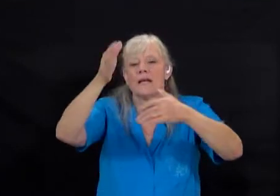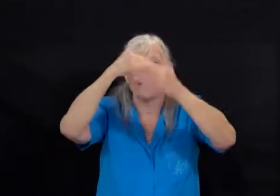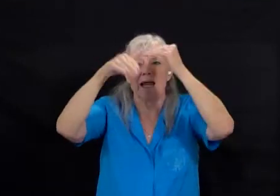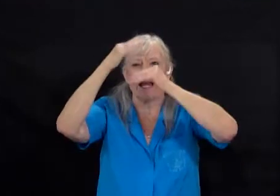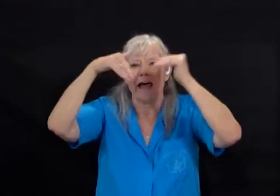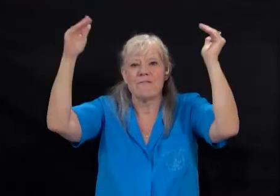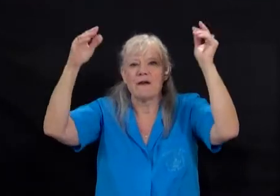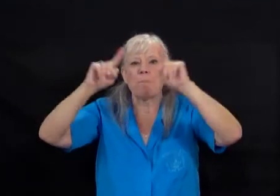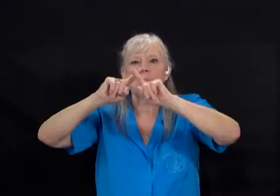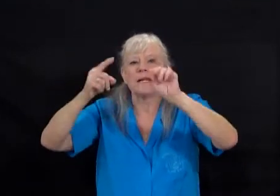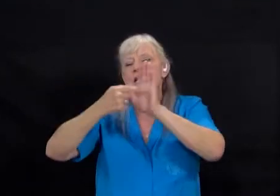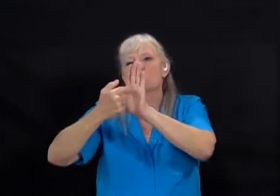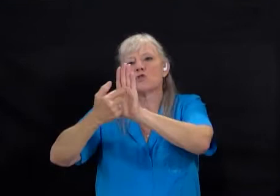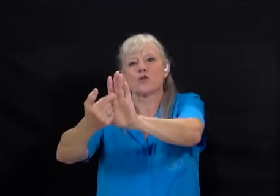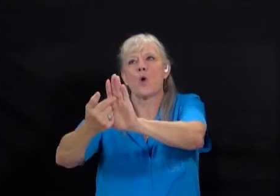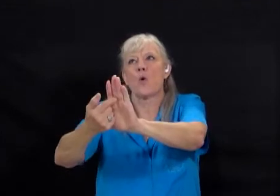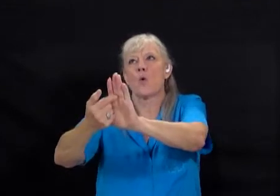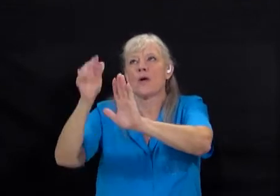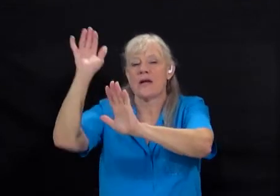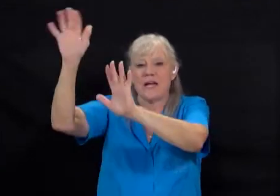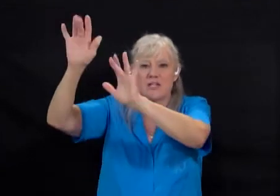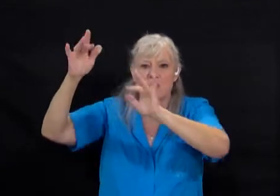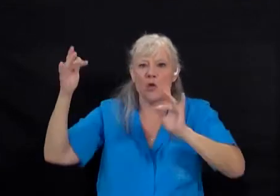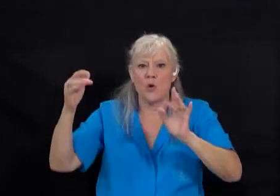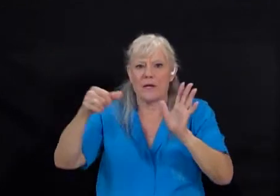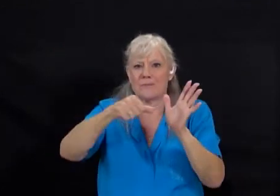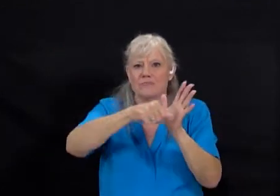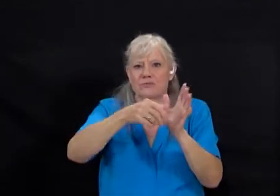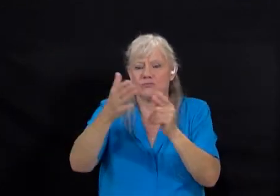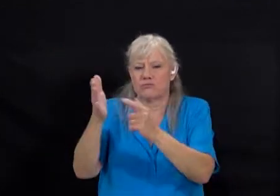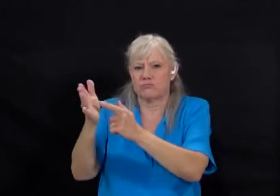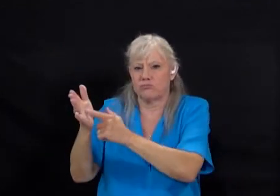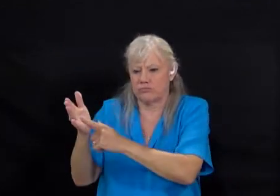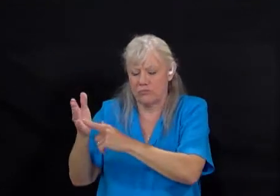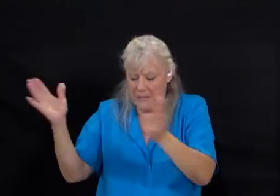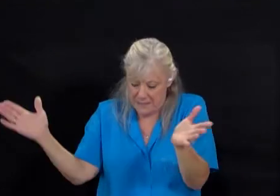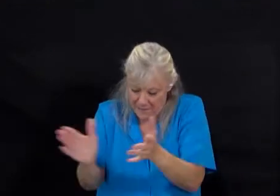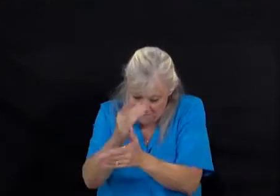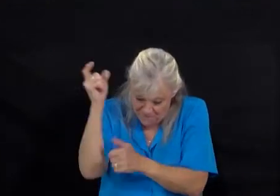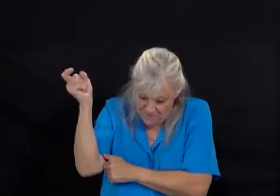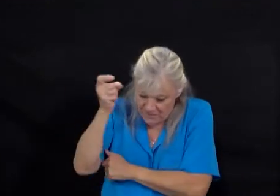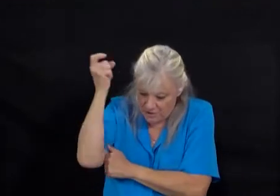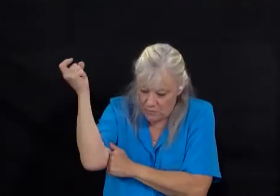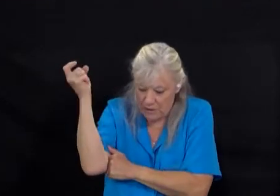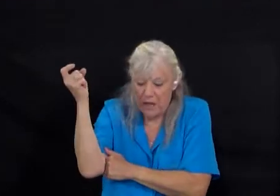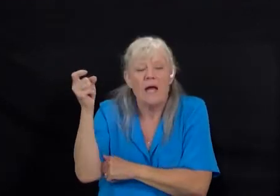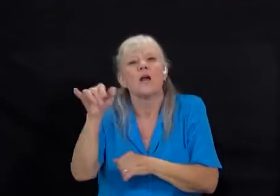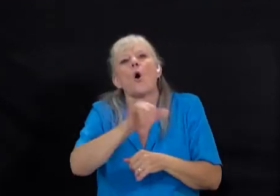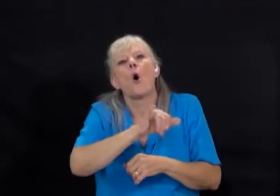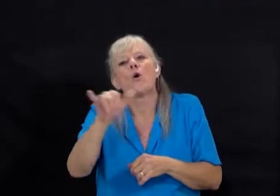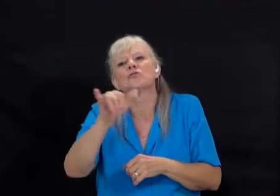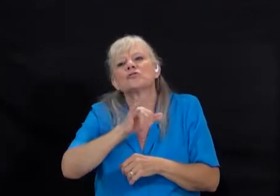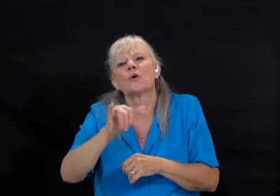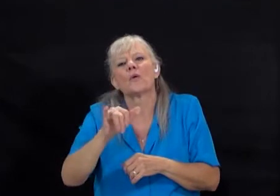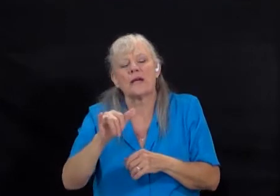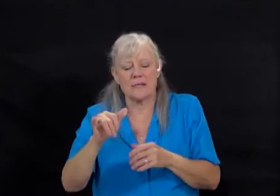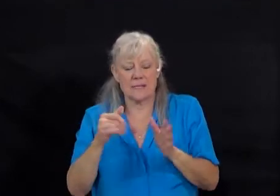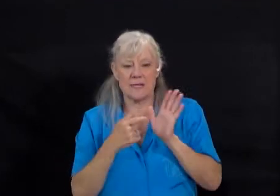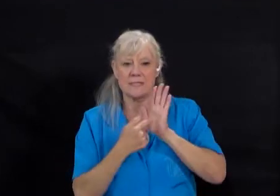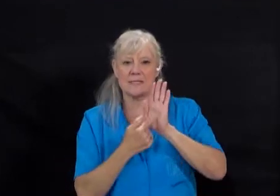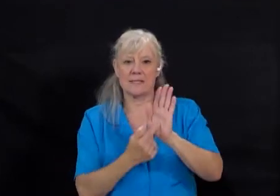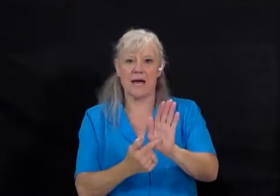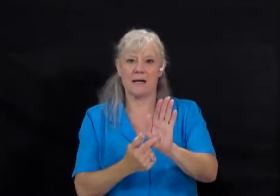show the scars of his glory, not only as trophies of victory, but also as emblems